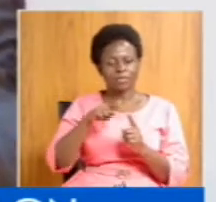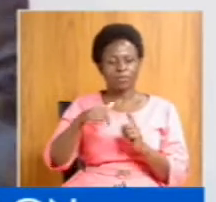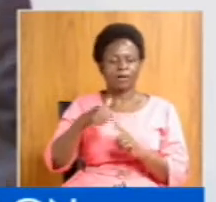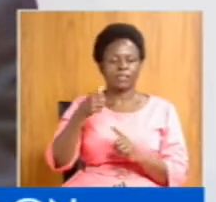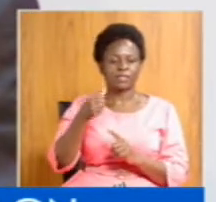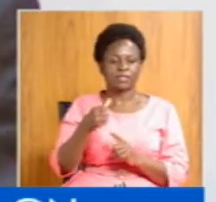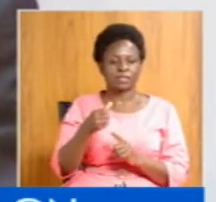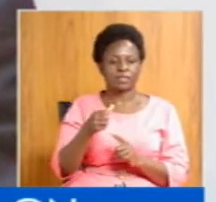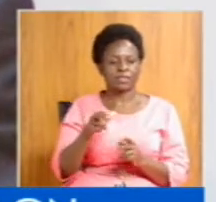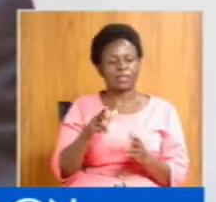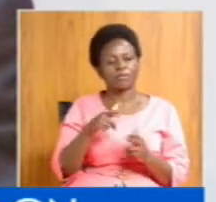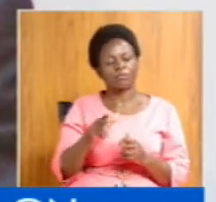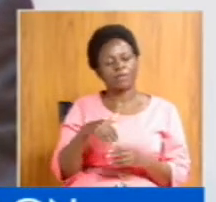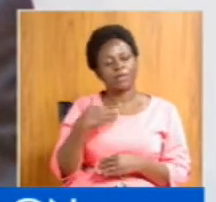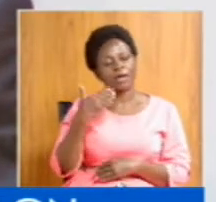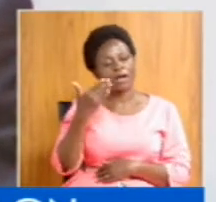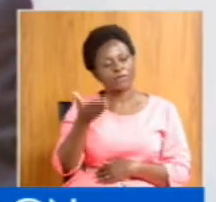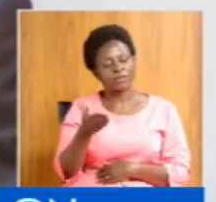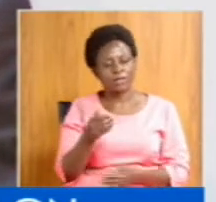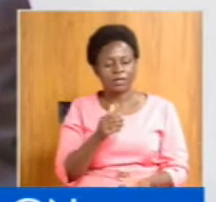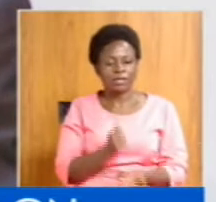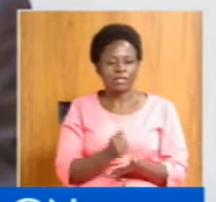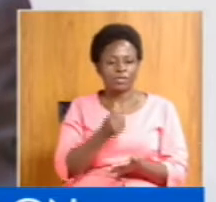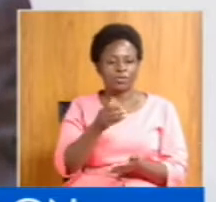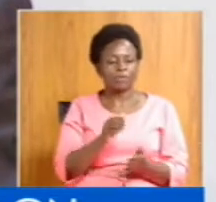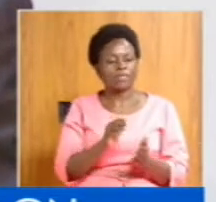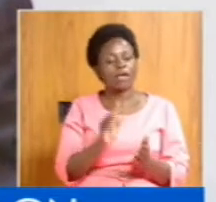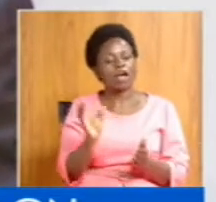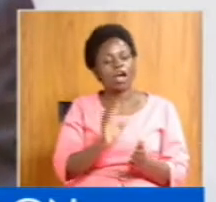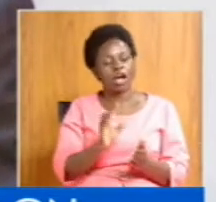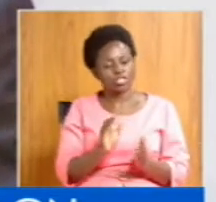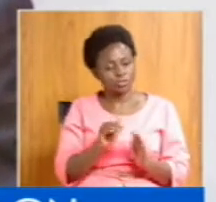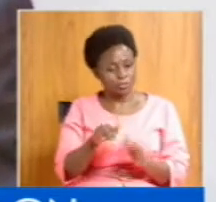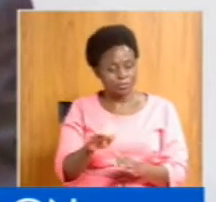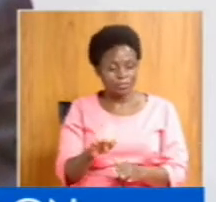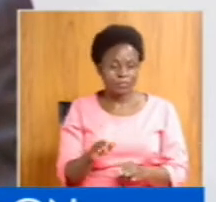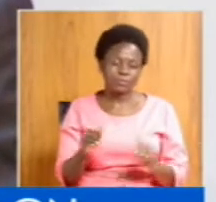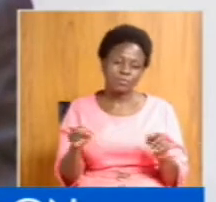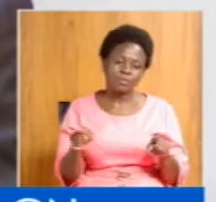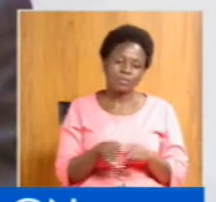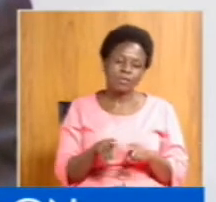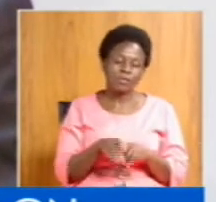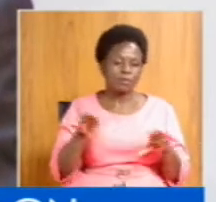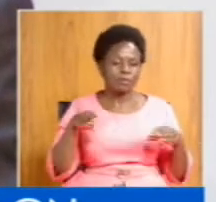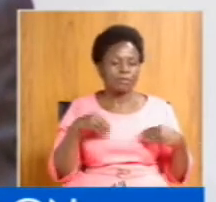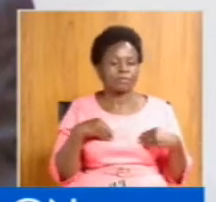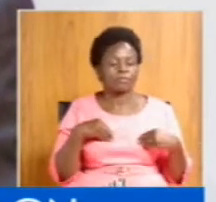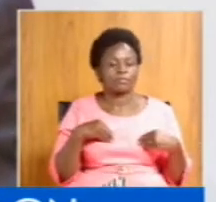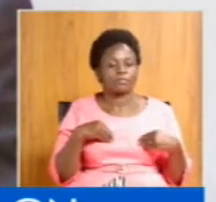and then they would pay afterwards to help their cash flow equally we allowed